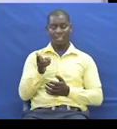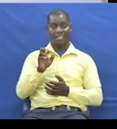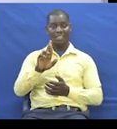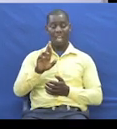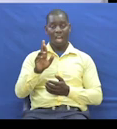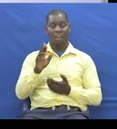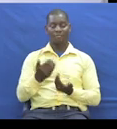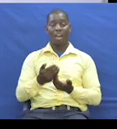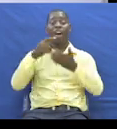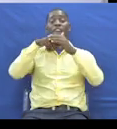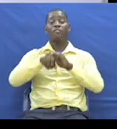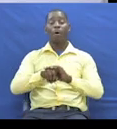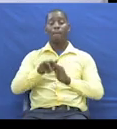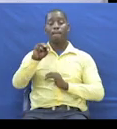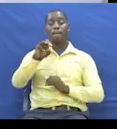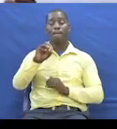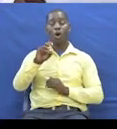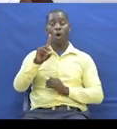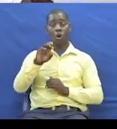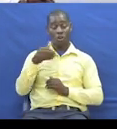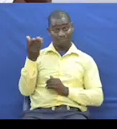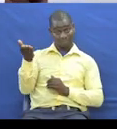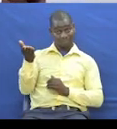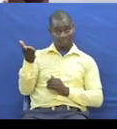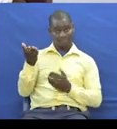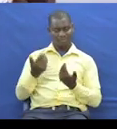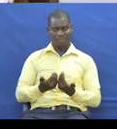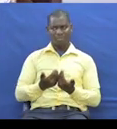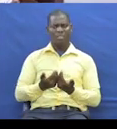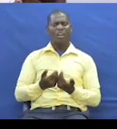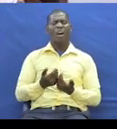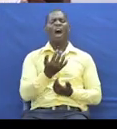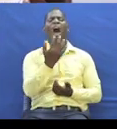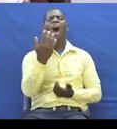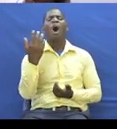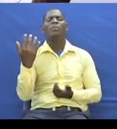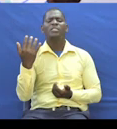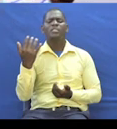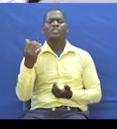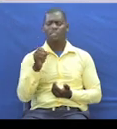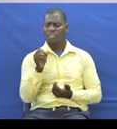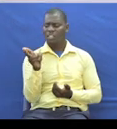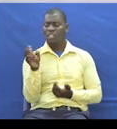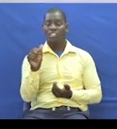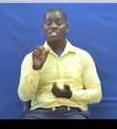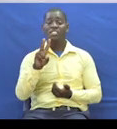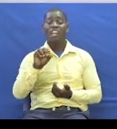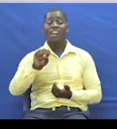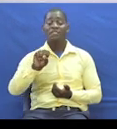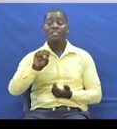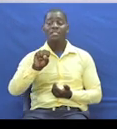from our model here. It has how many shells? There are two shells, yes? We are